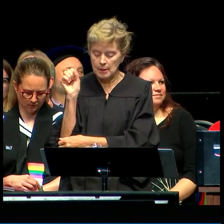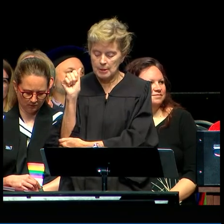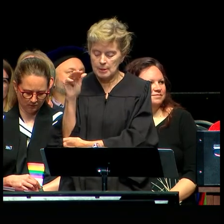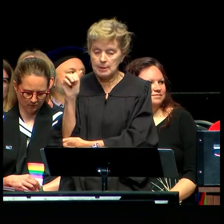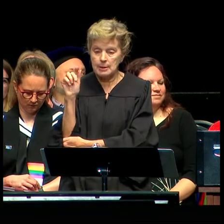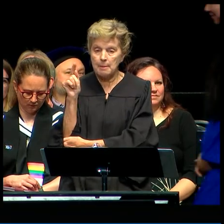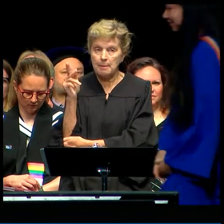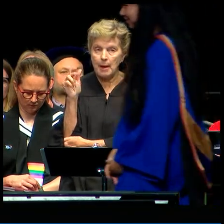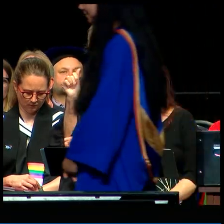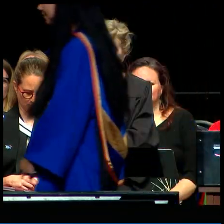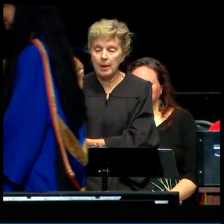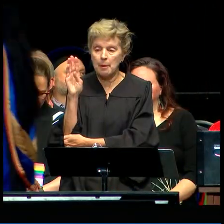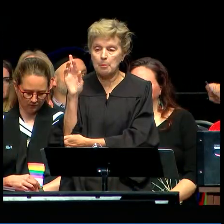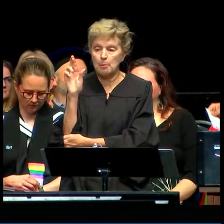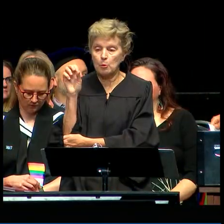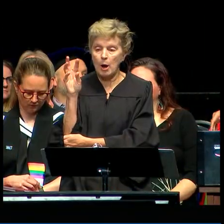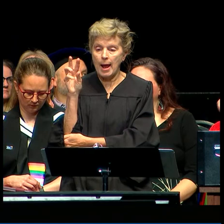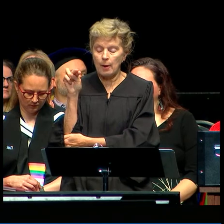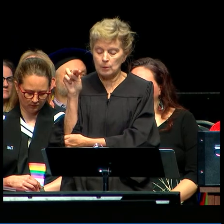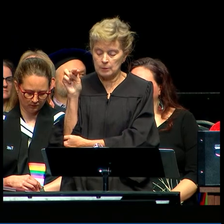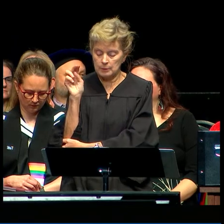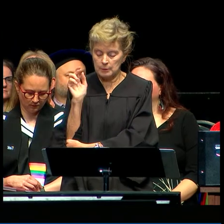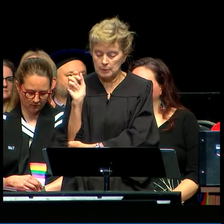Samantha Brown.